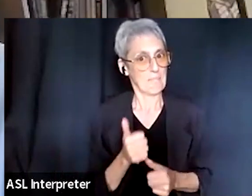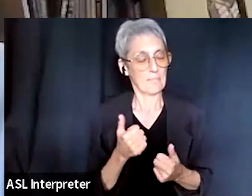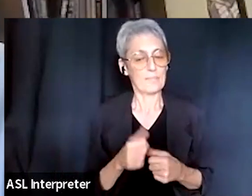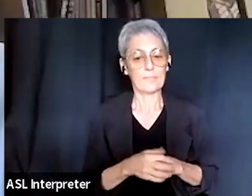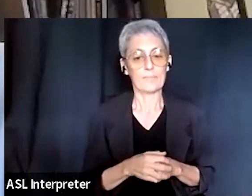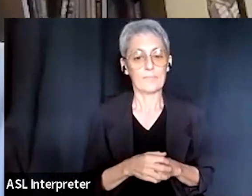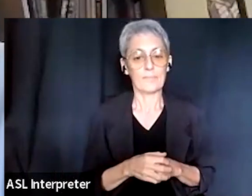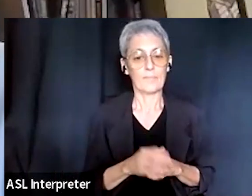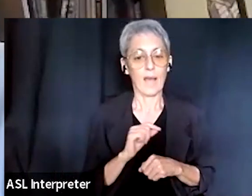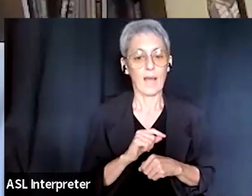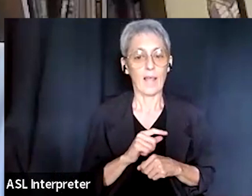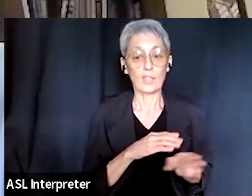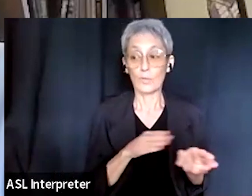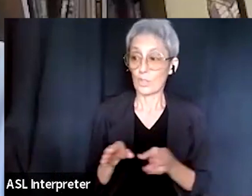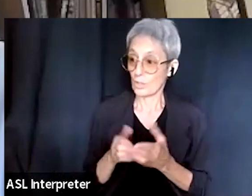to you